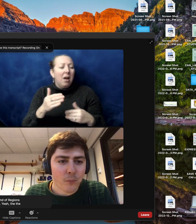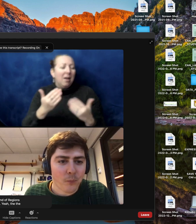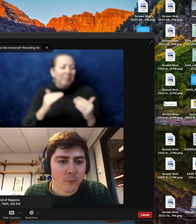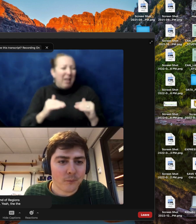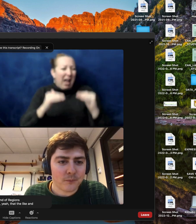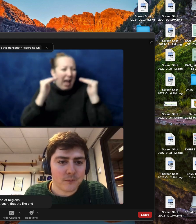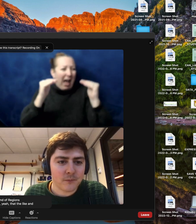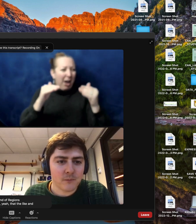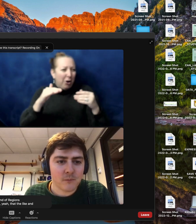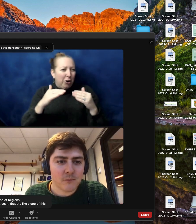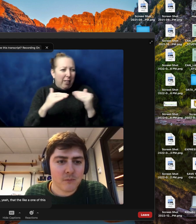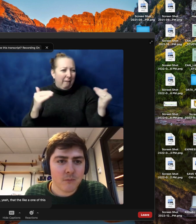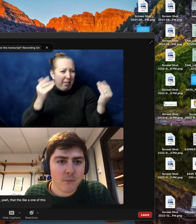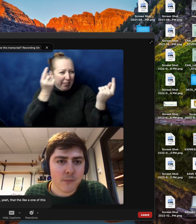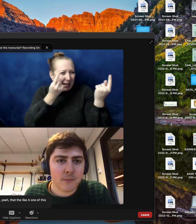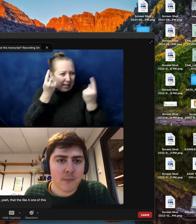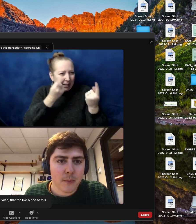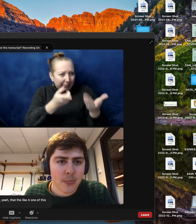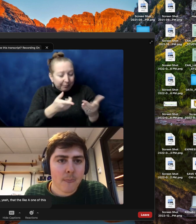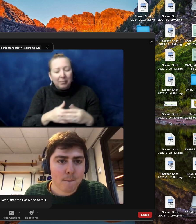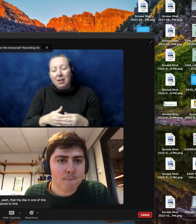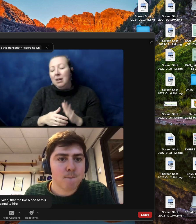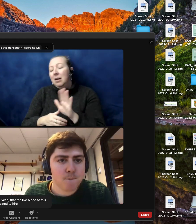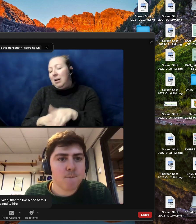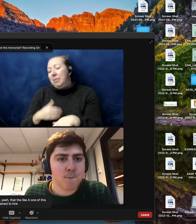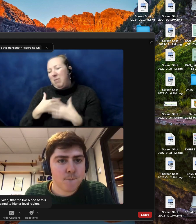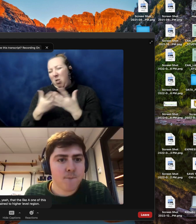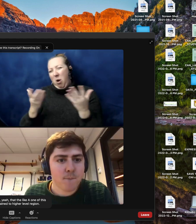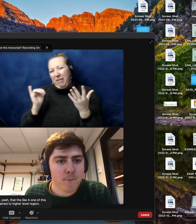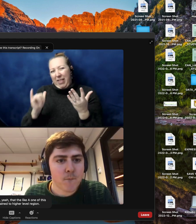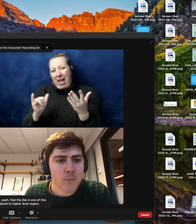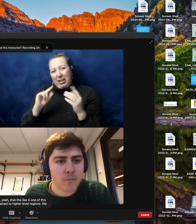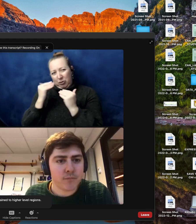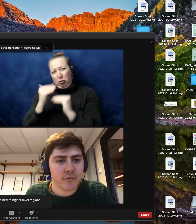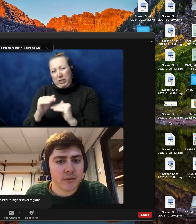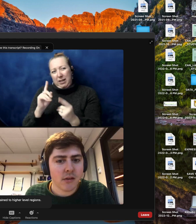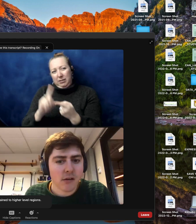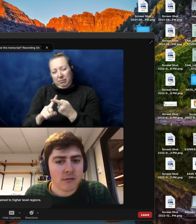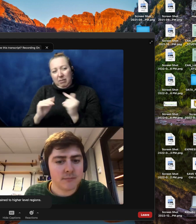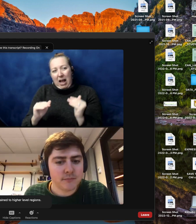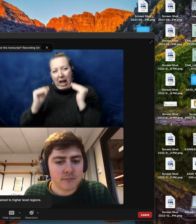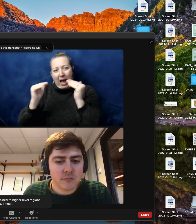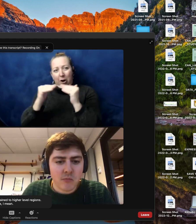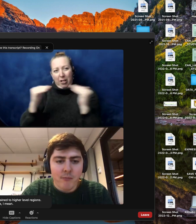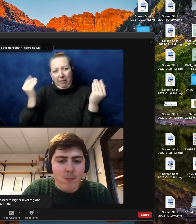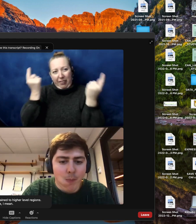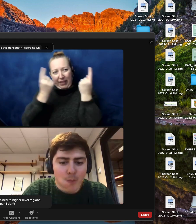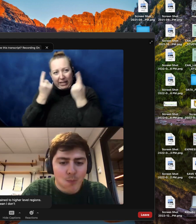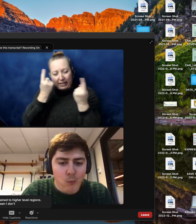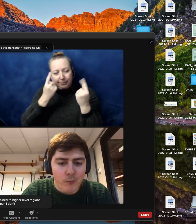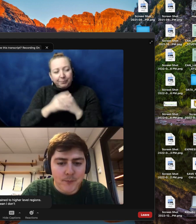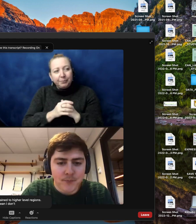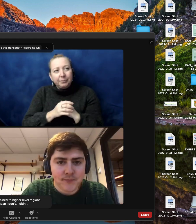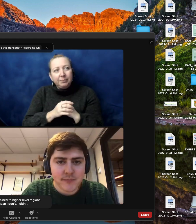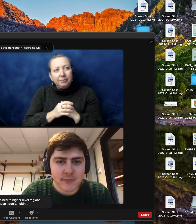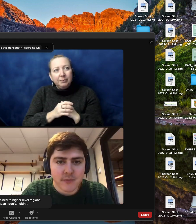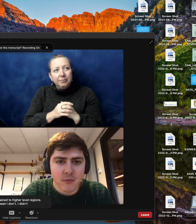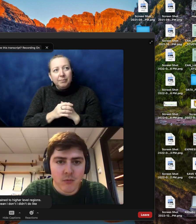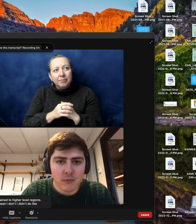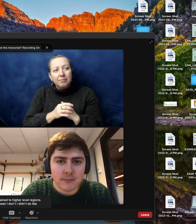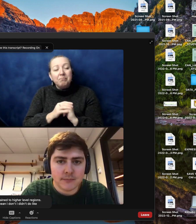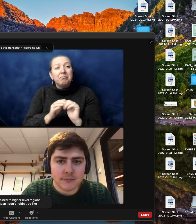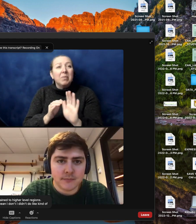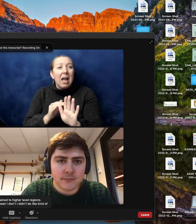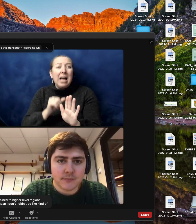like a lot of this is actually constrained to higher level regions. We might see, I didn't do like a kind